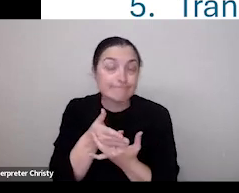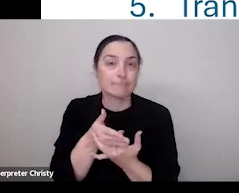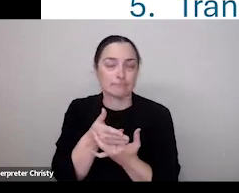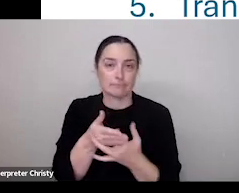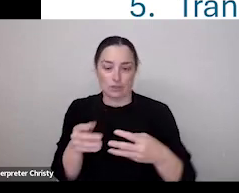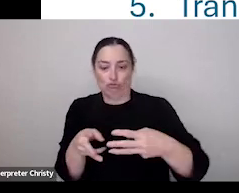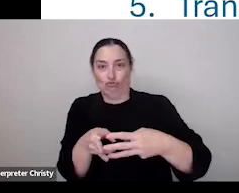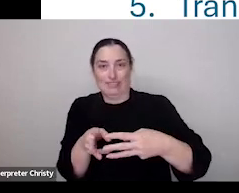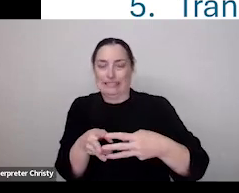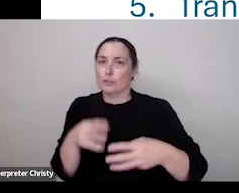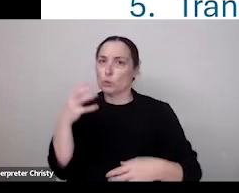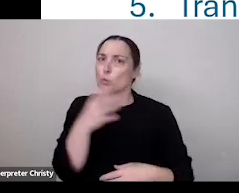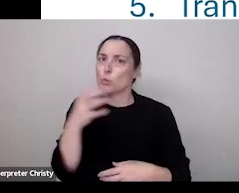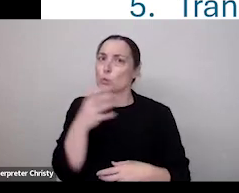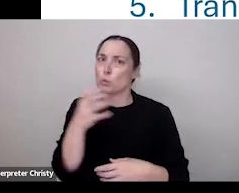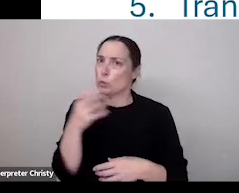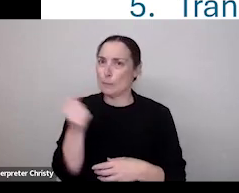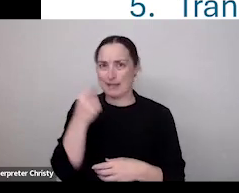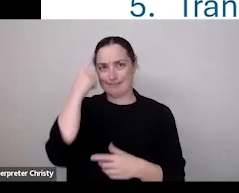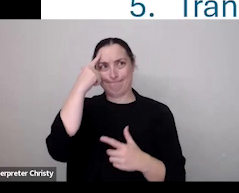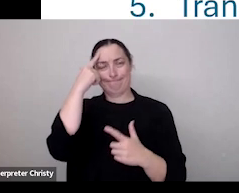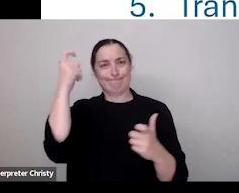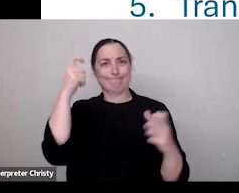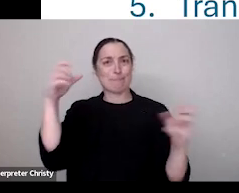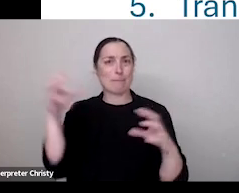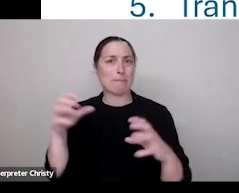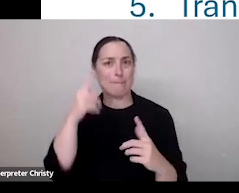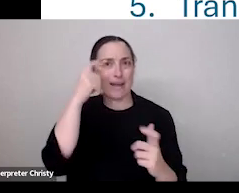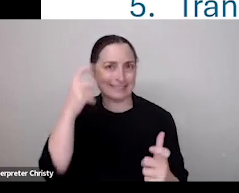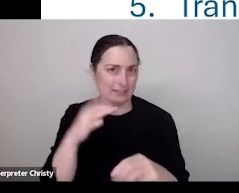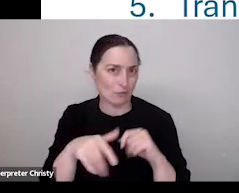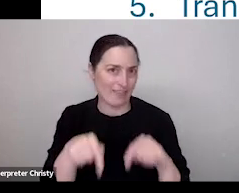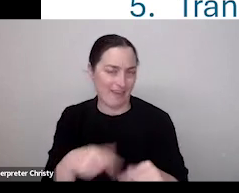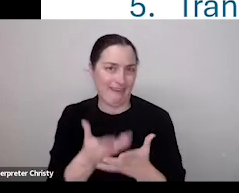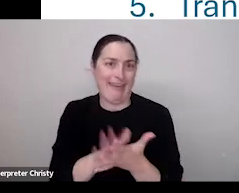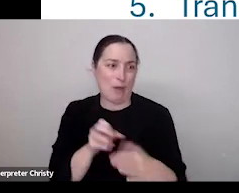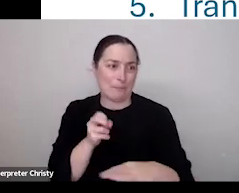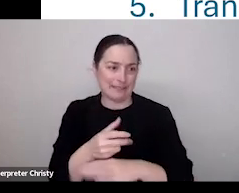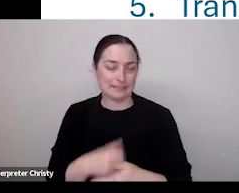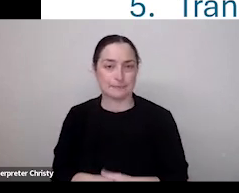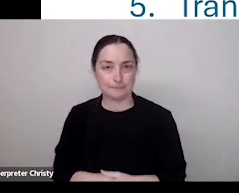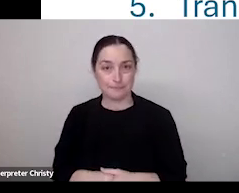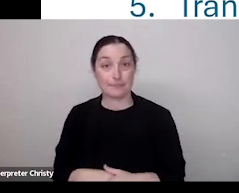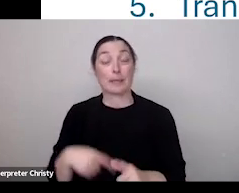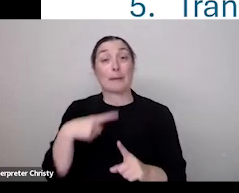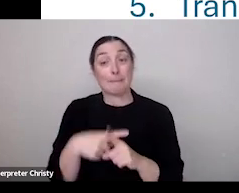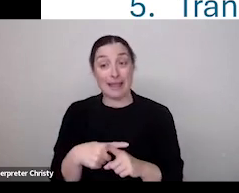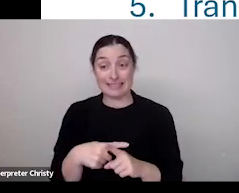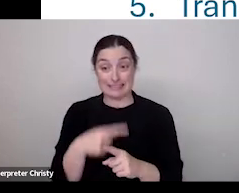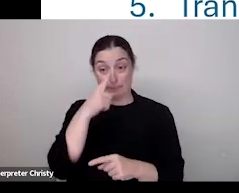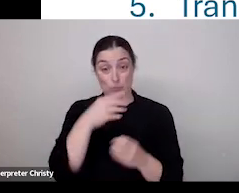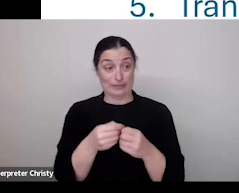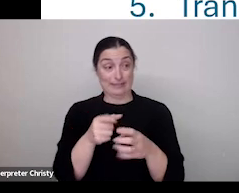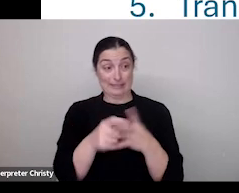challenges that we need to brainstorm and work harder to overcome. And don't forget, it's really important to make sure people with disability